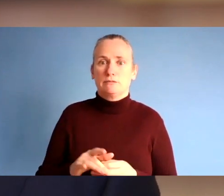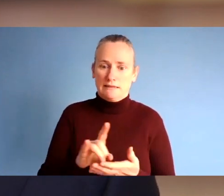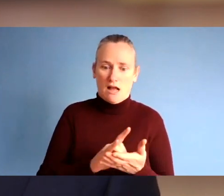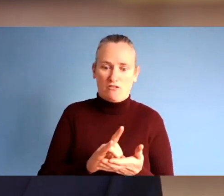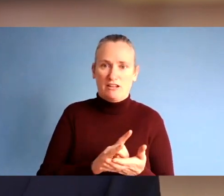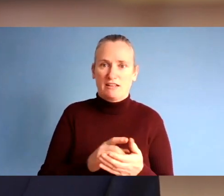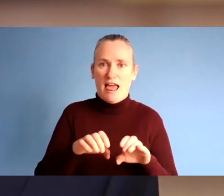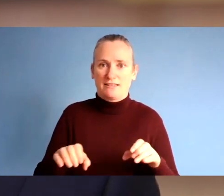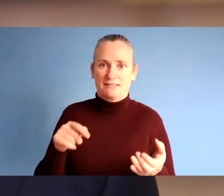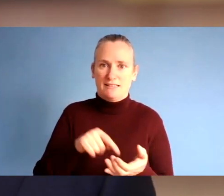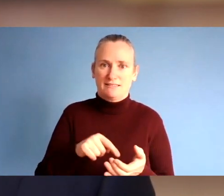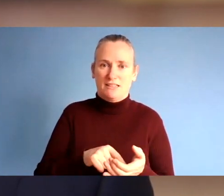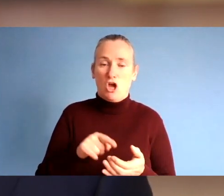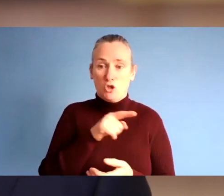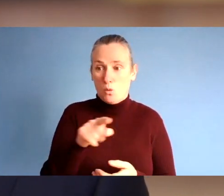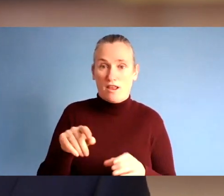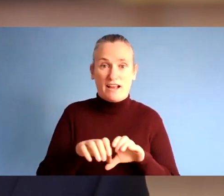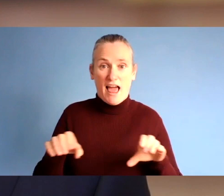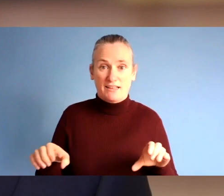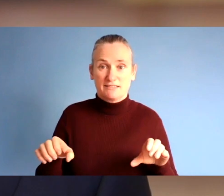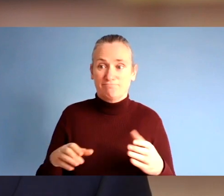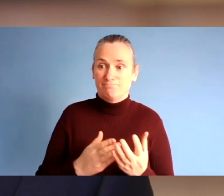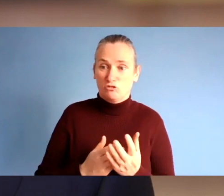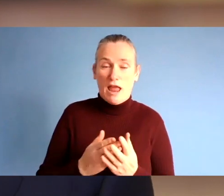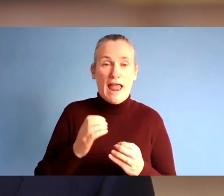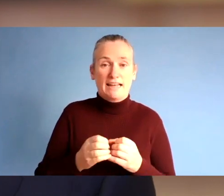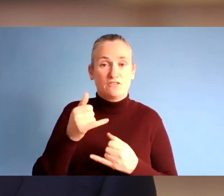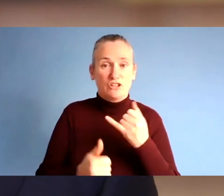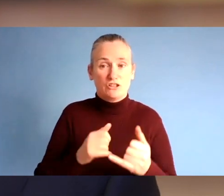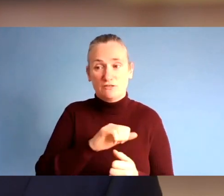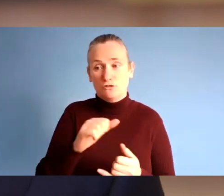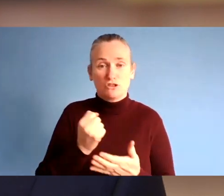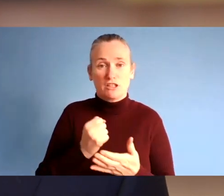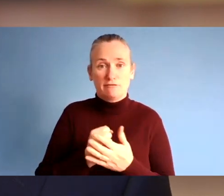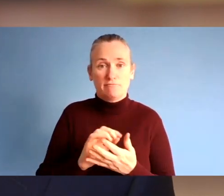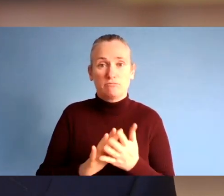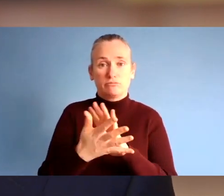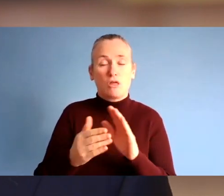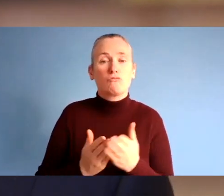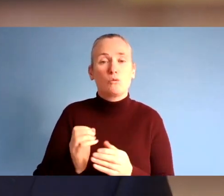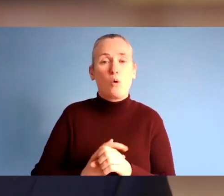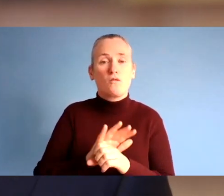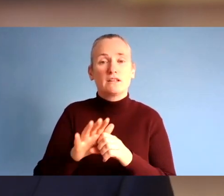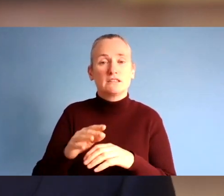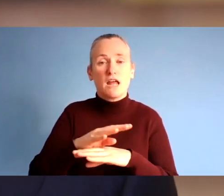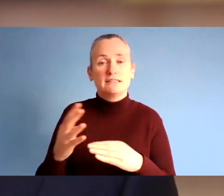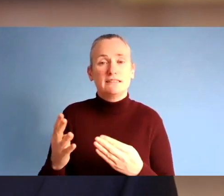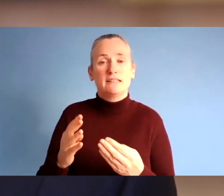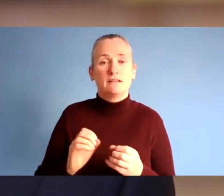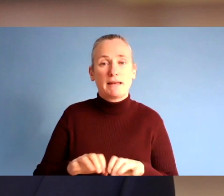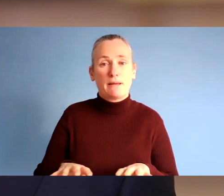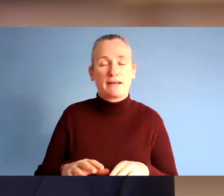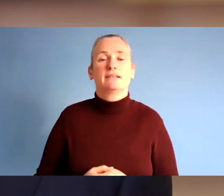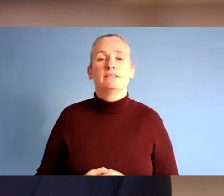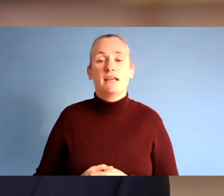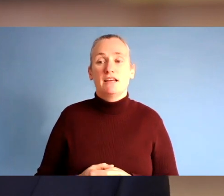class. You are the class that has had the end of your years of studies disrupted by the COVID-19 pandemic. In